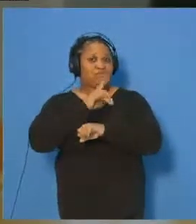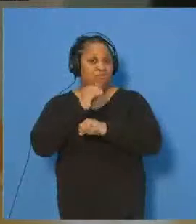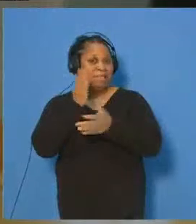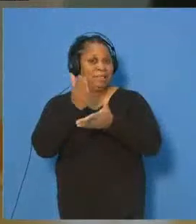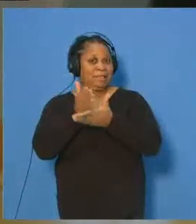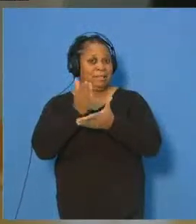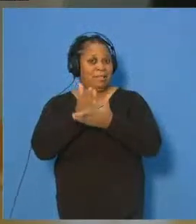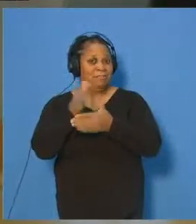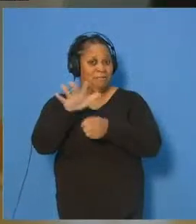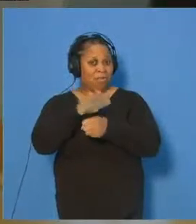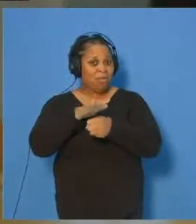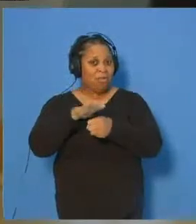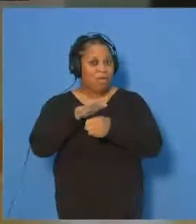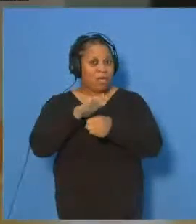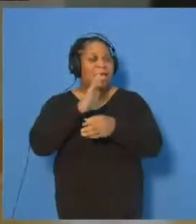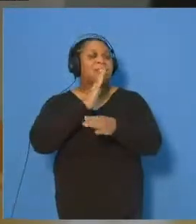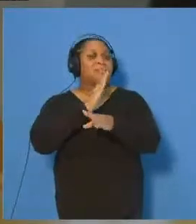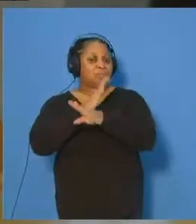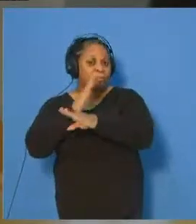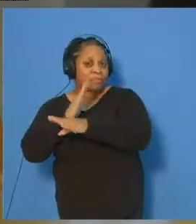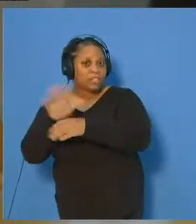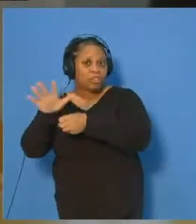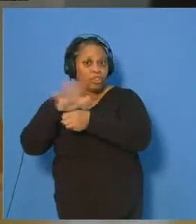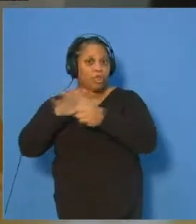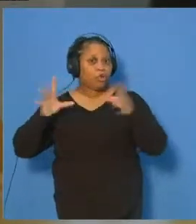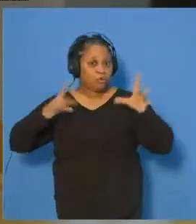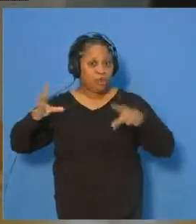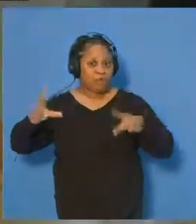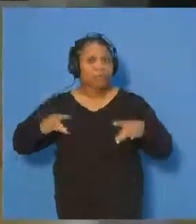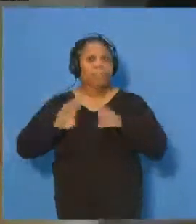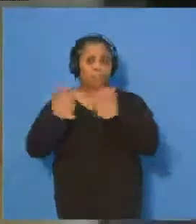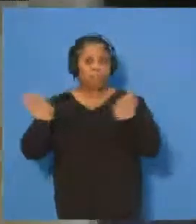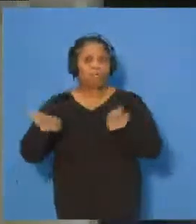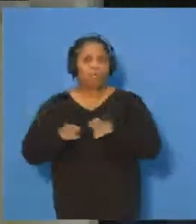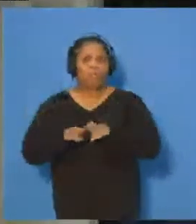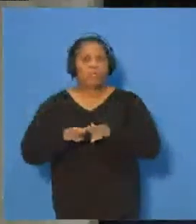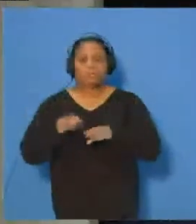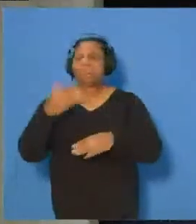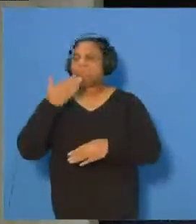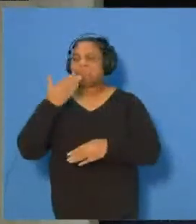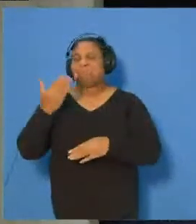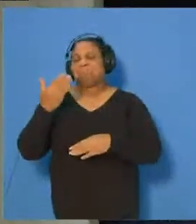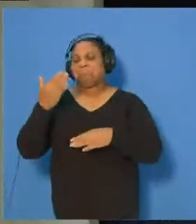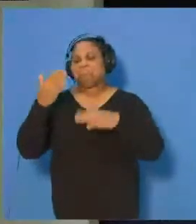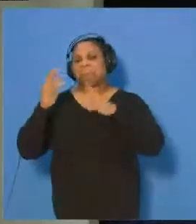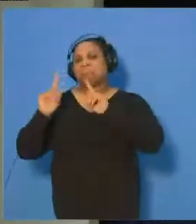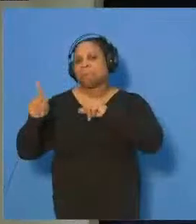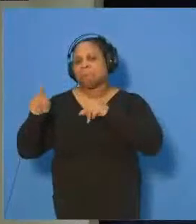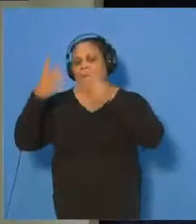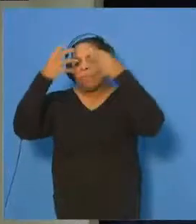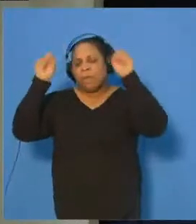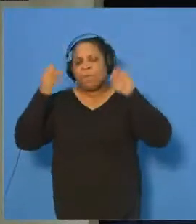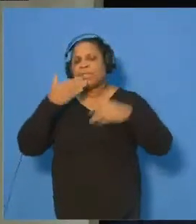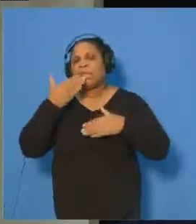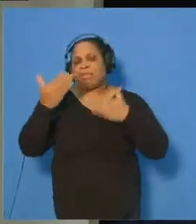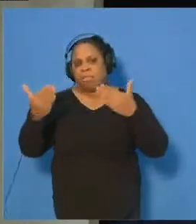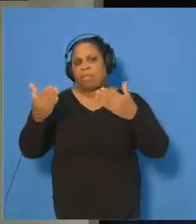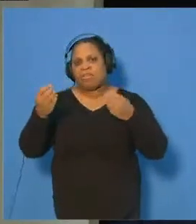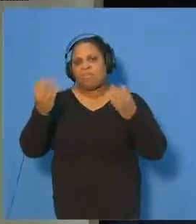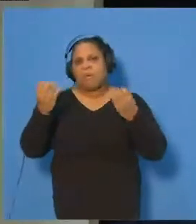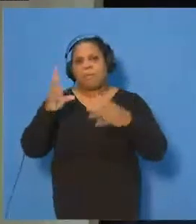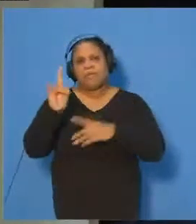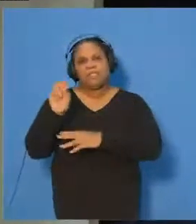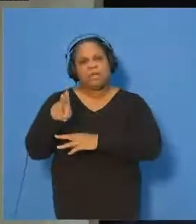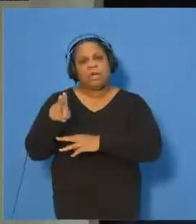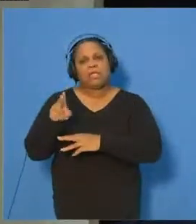further local transmission in Bermuda? Mhm. Thank you very much, Stefan. That's a great question. And I was actually up late